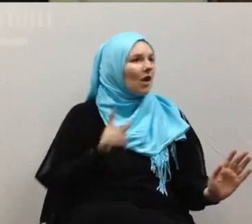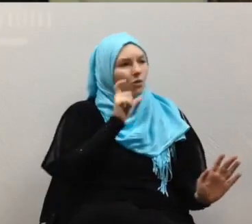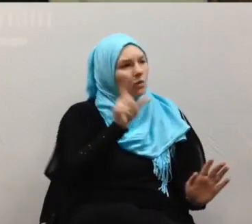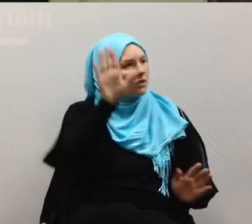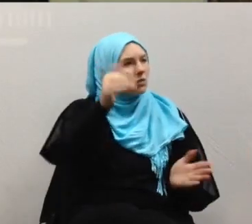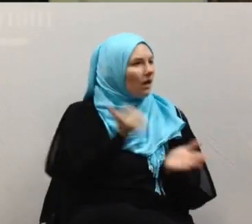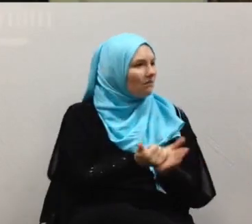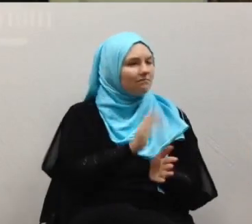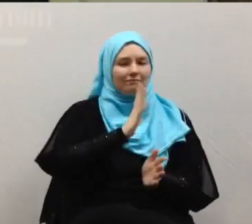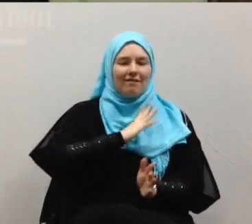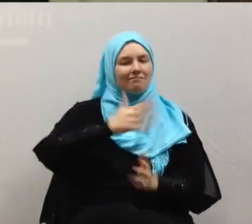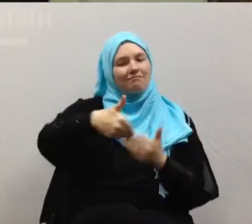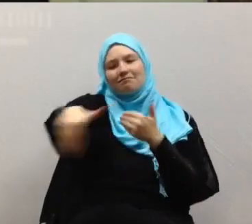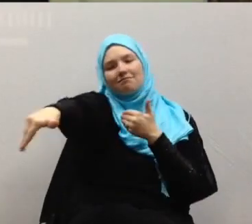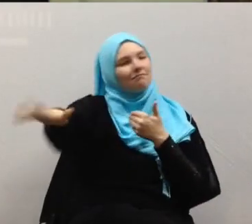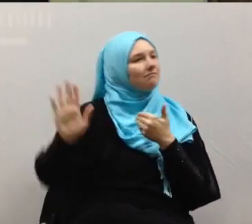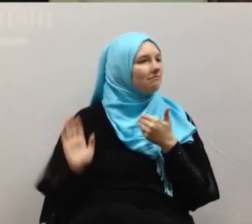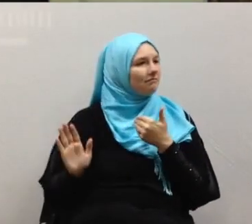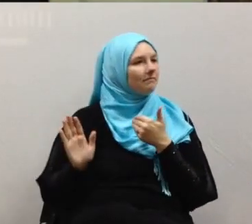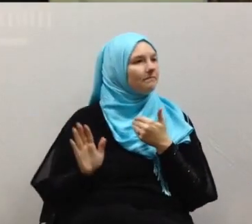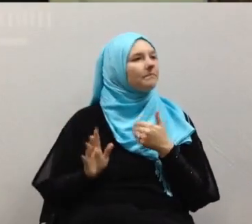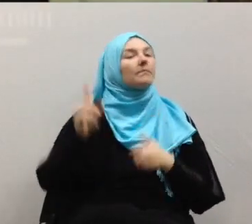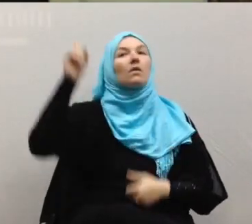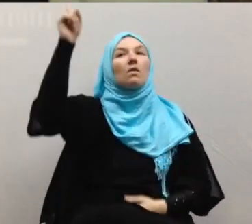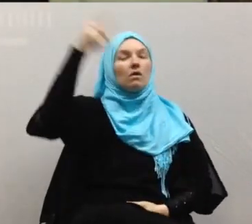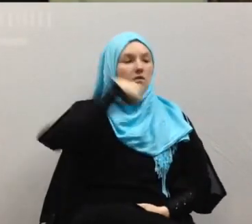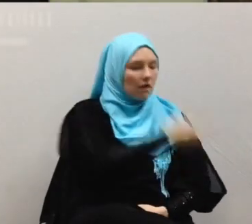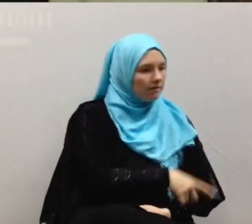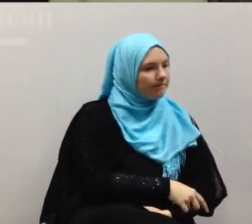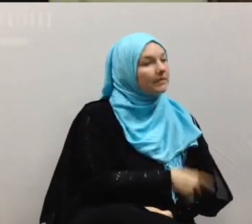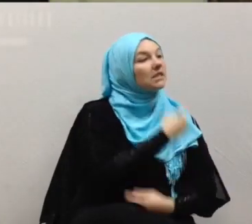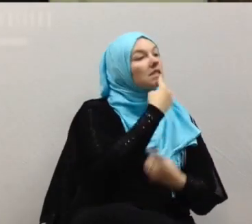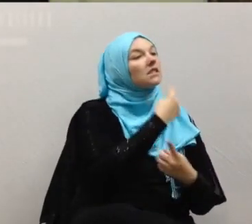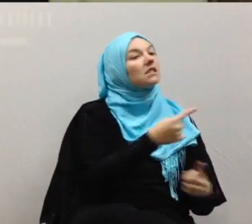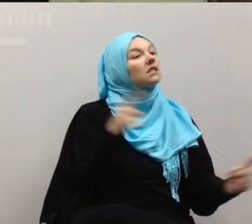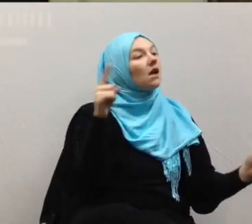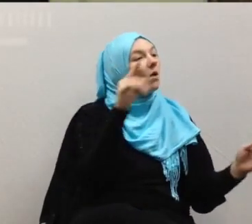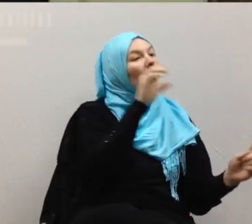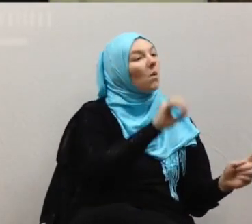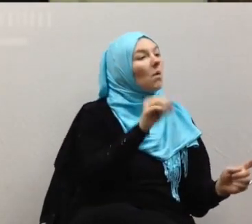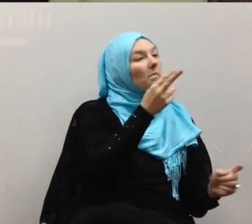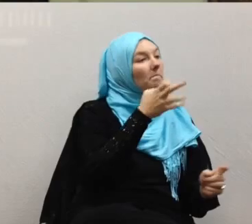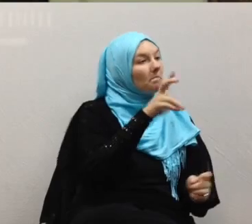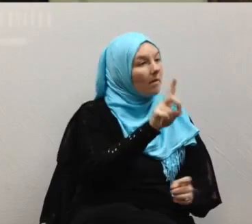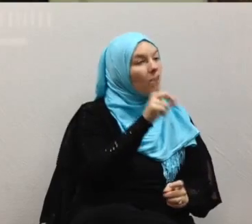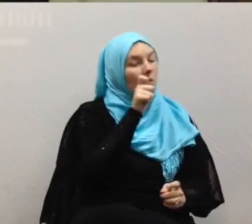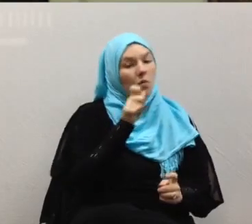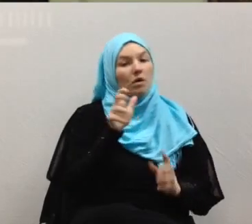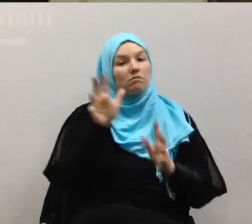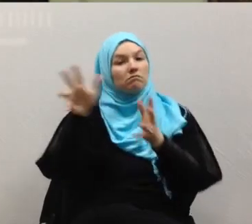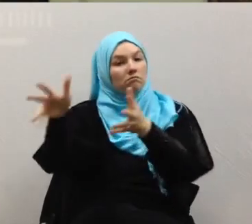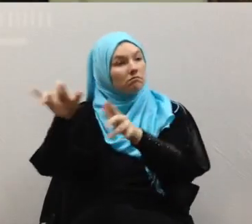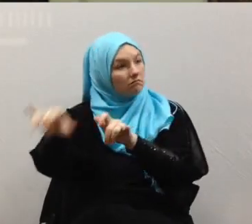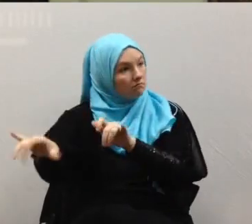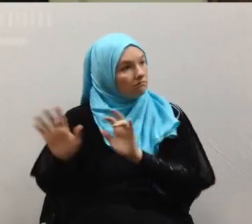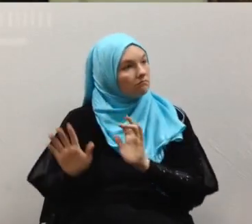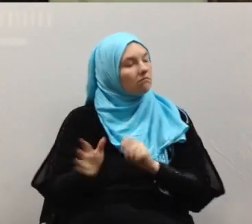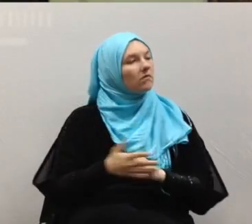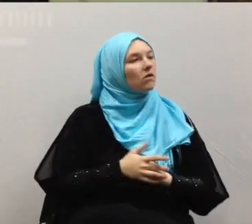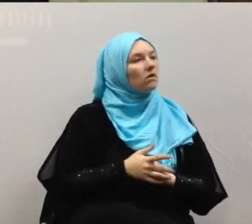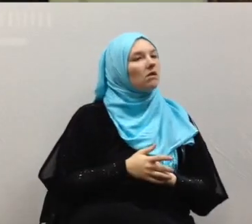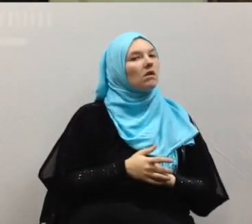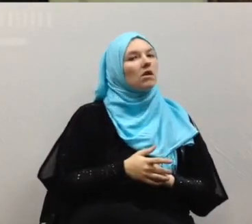Say, O Muhammad, to those who remain behind of the Bedouins, you will be called to face a people of great military